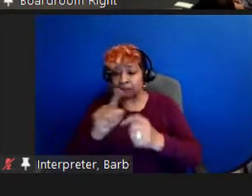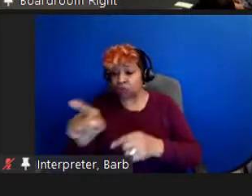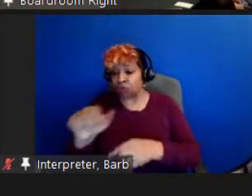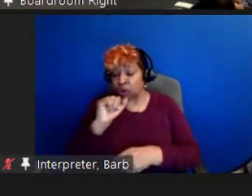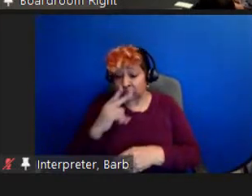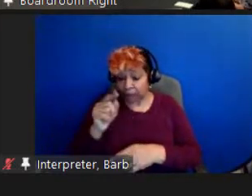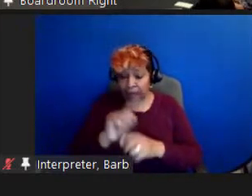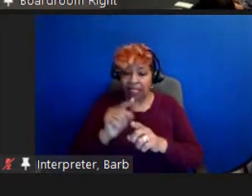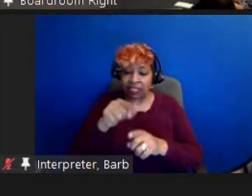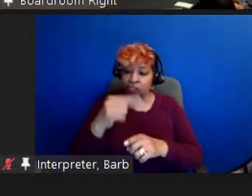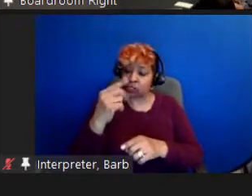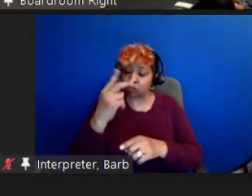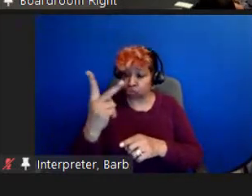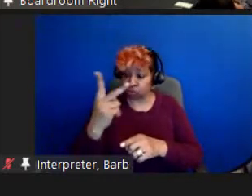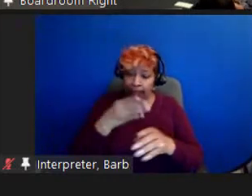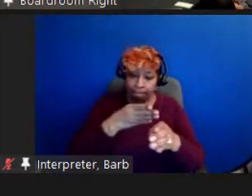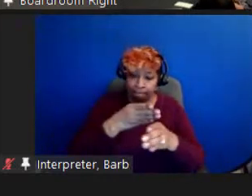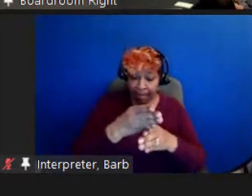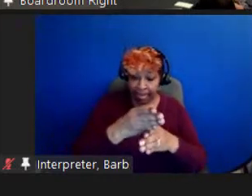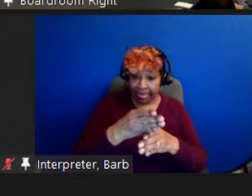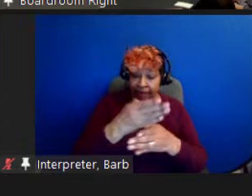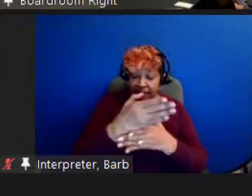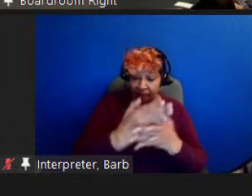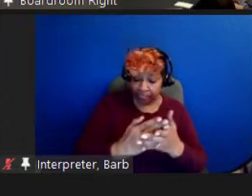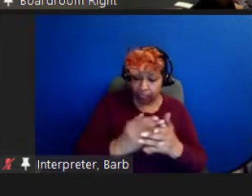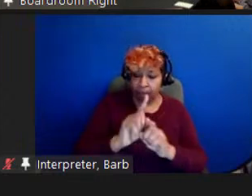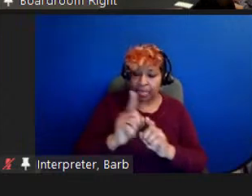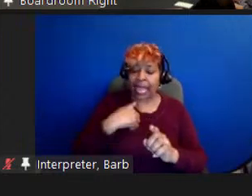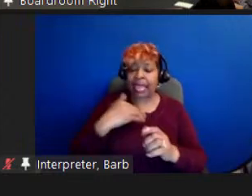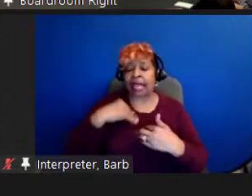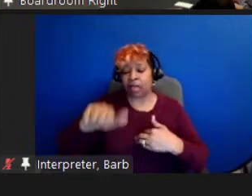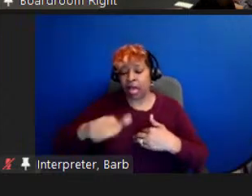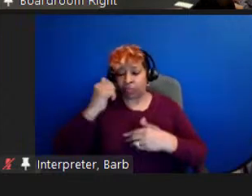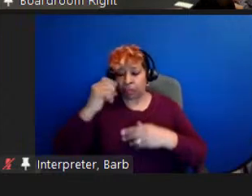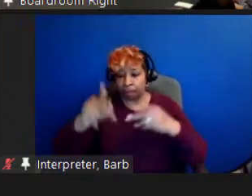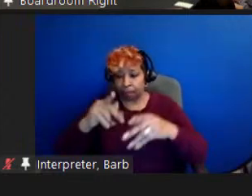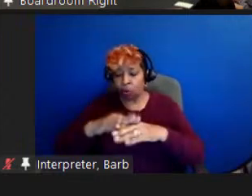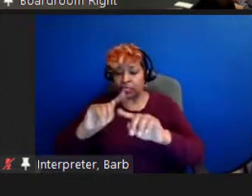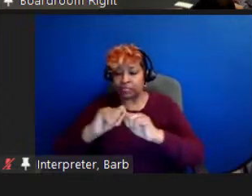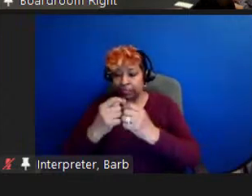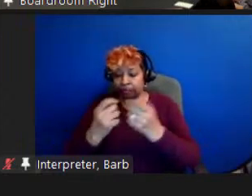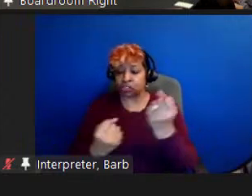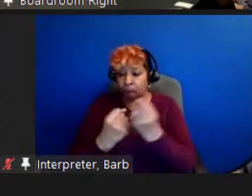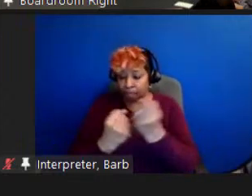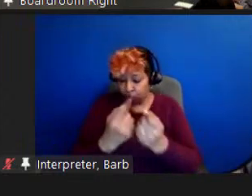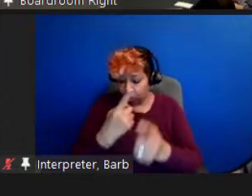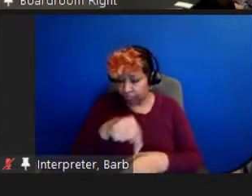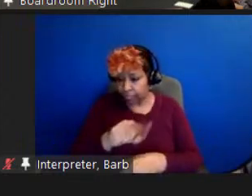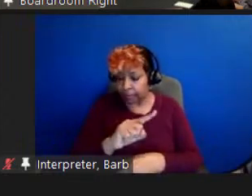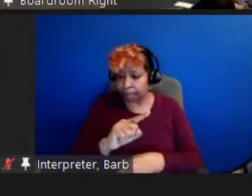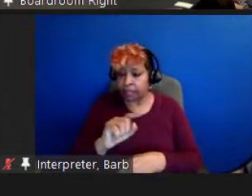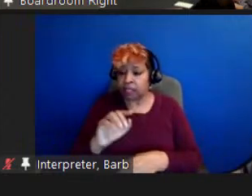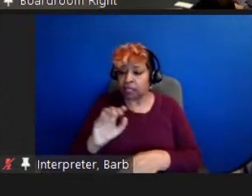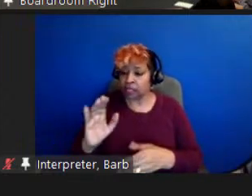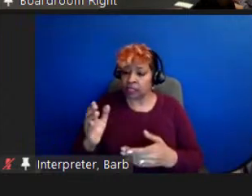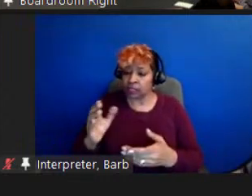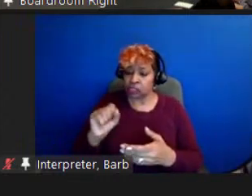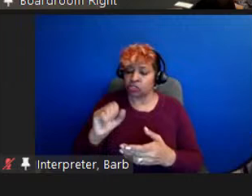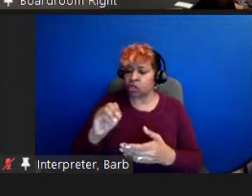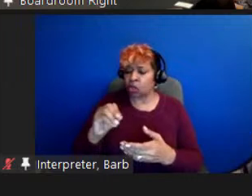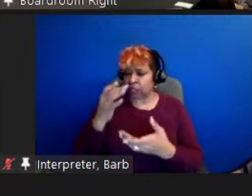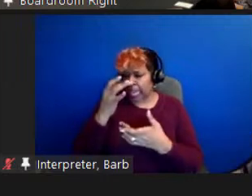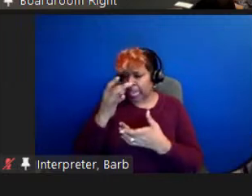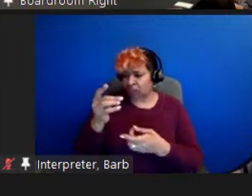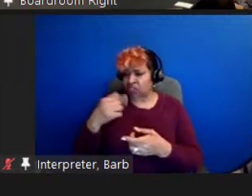main faces, but I have other people on the team that are supporting them. really, and just given the interest that I'm sure